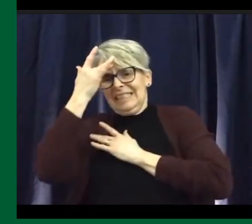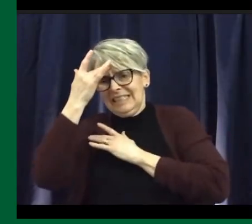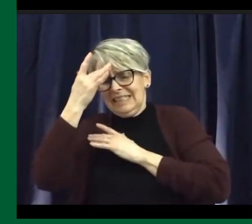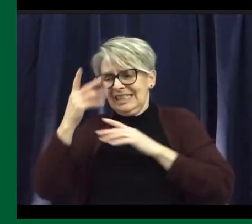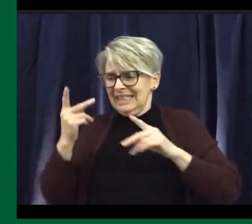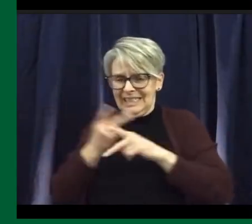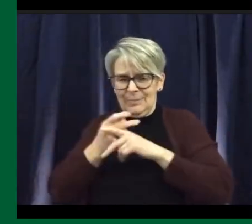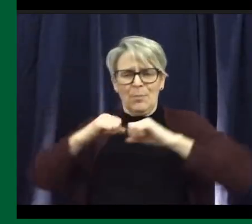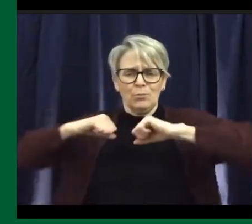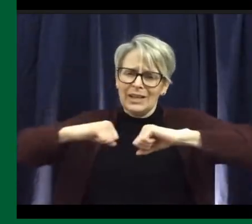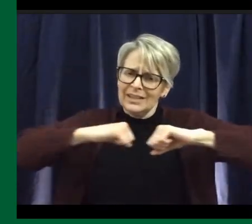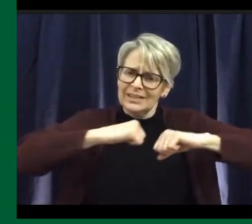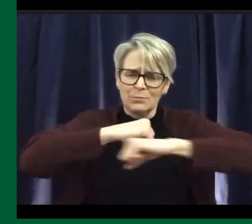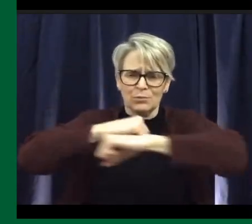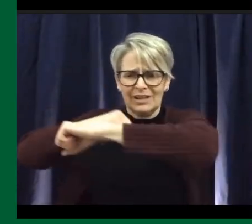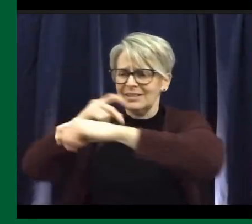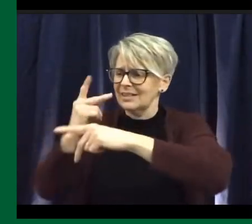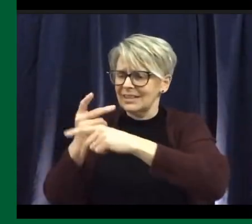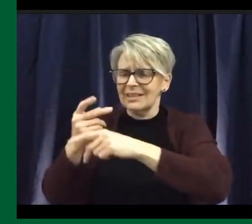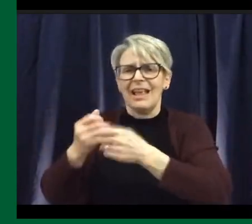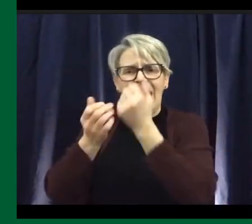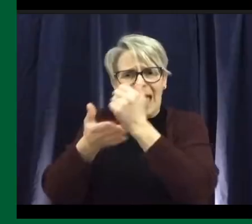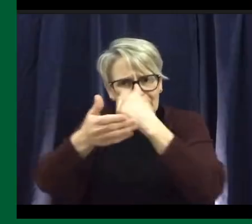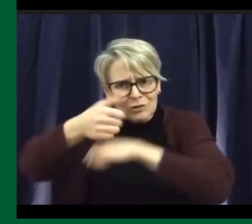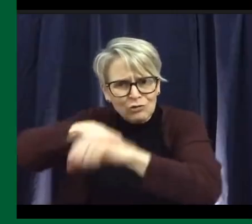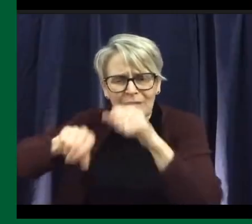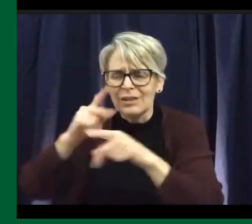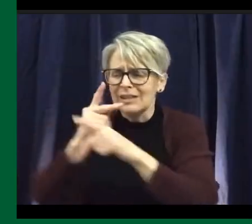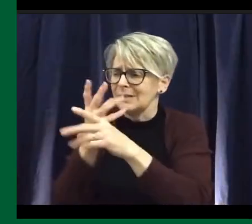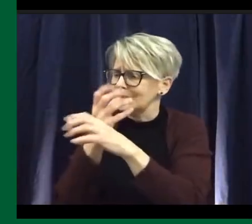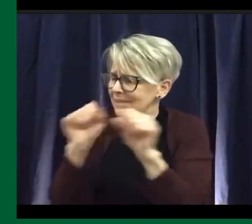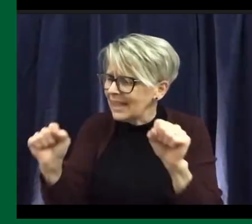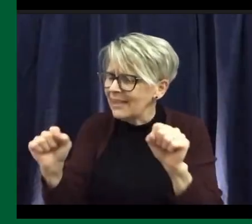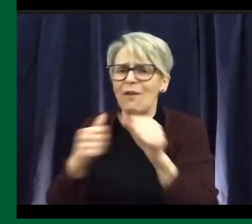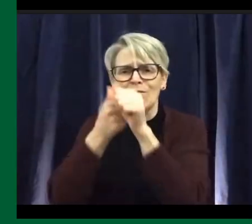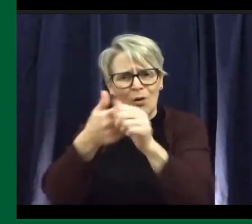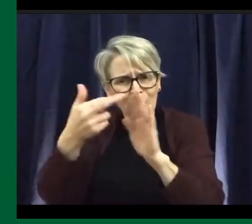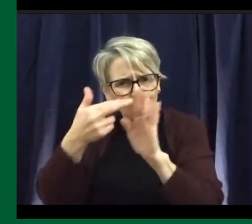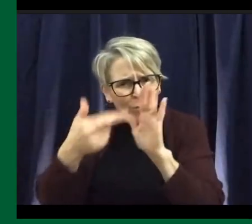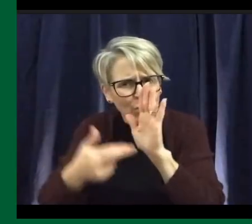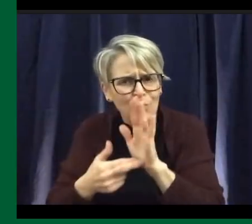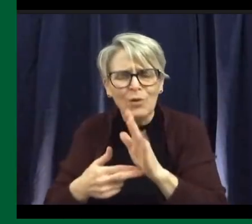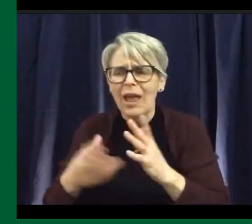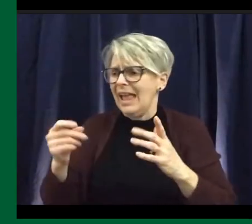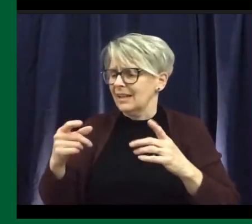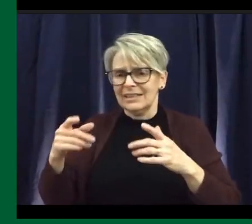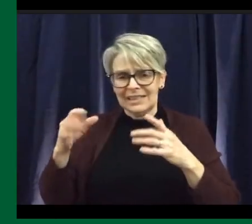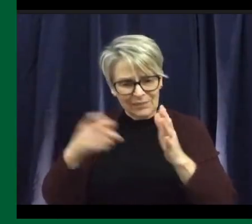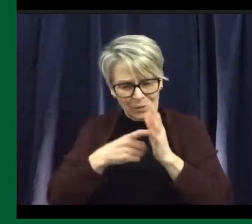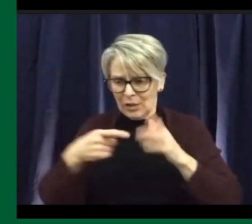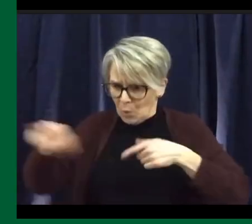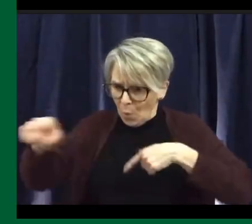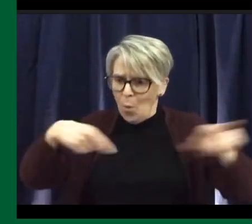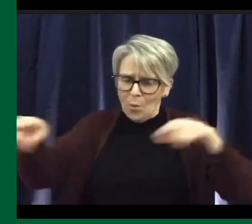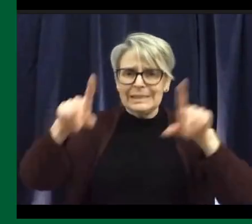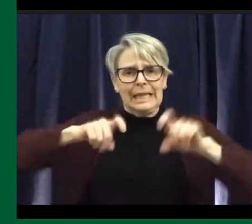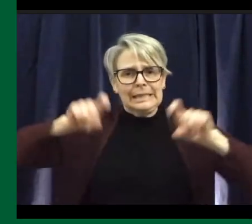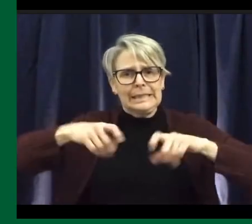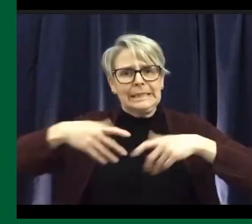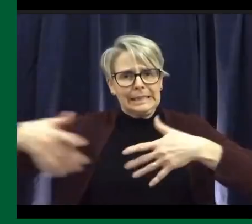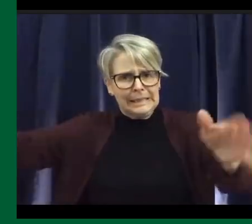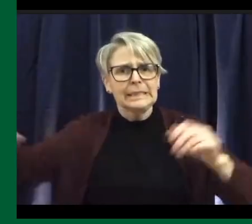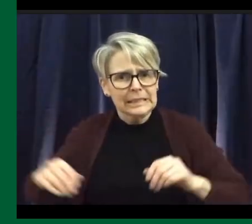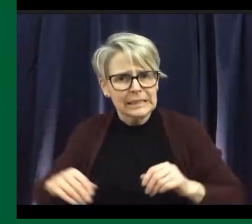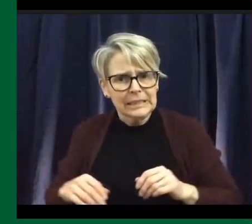us, keep each other safe through all our public health measures, and also where required testing, which again is generally